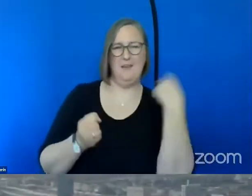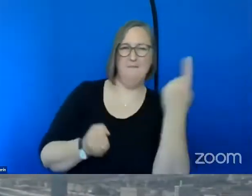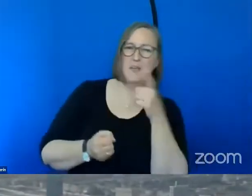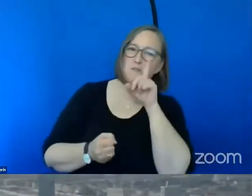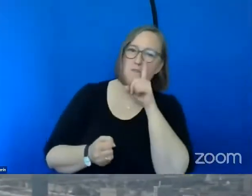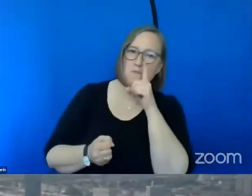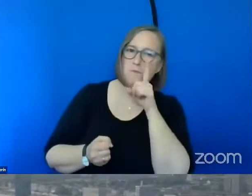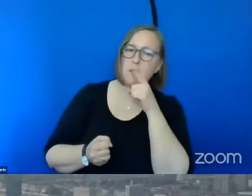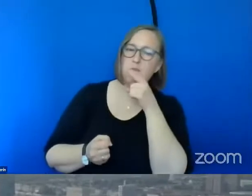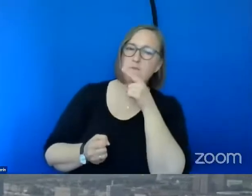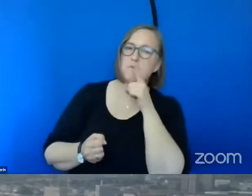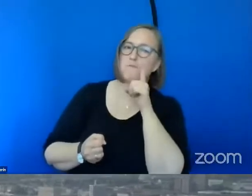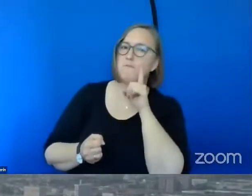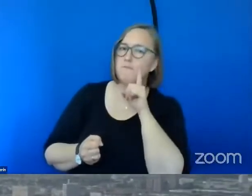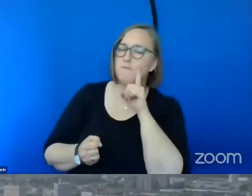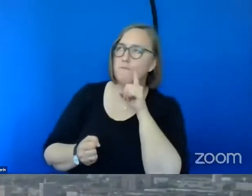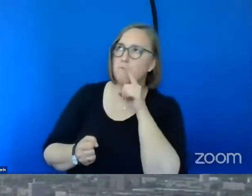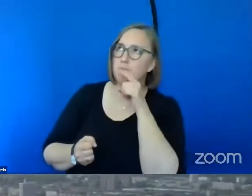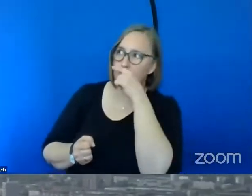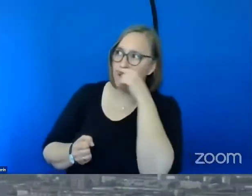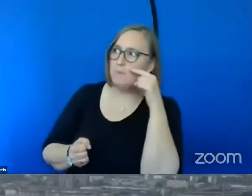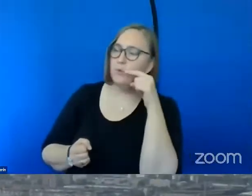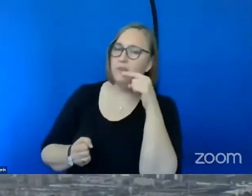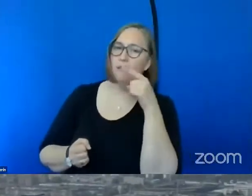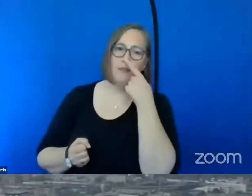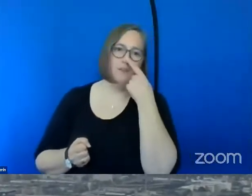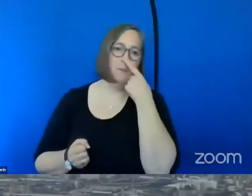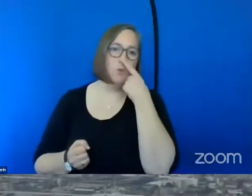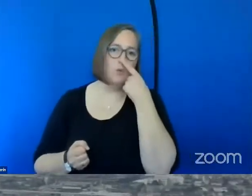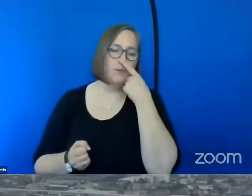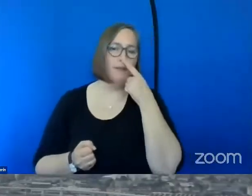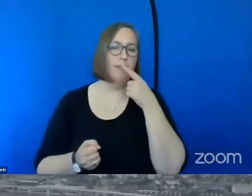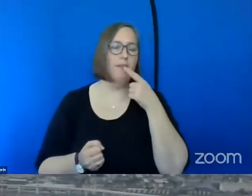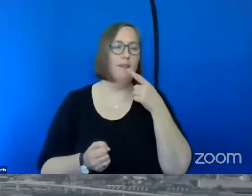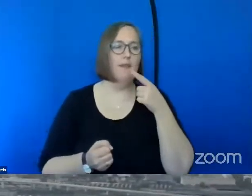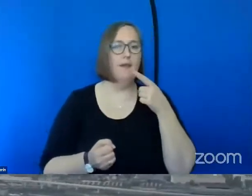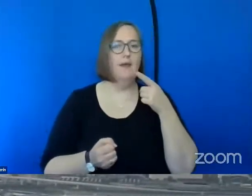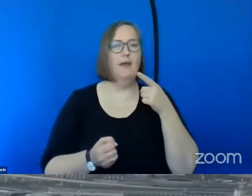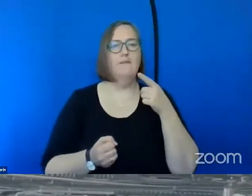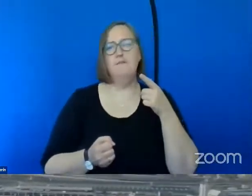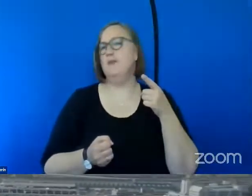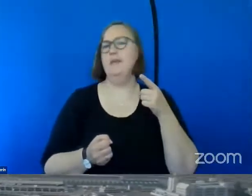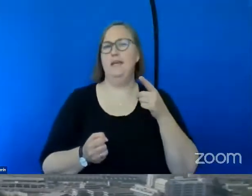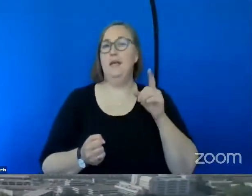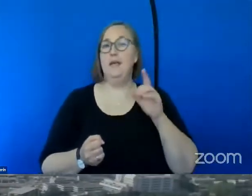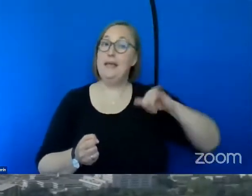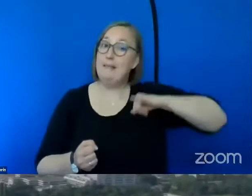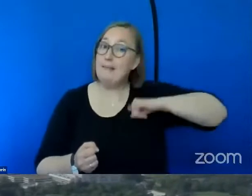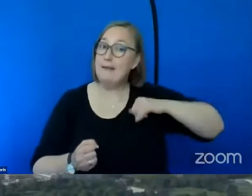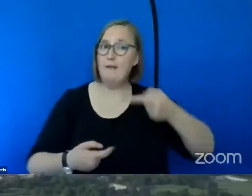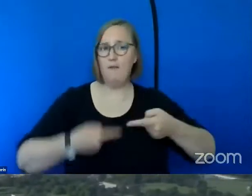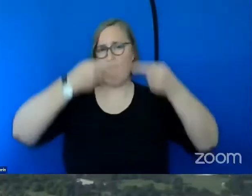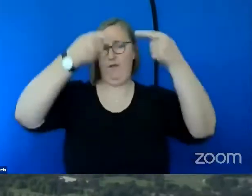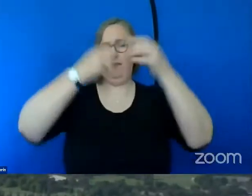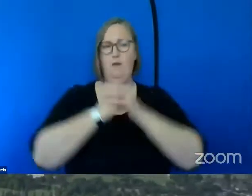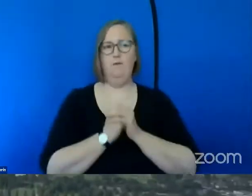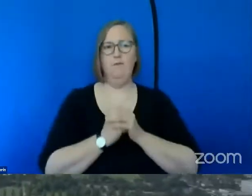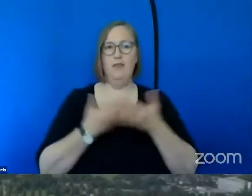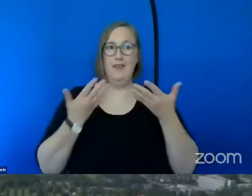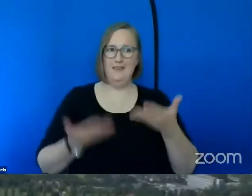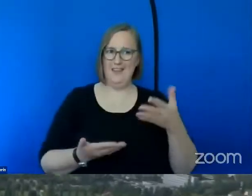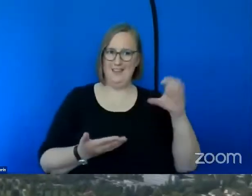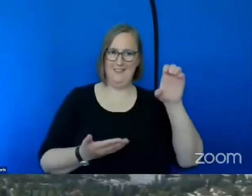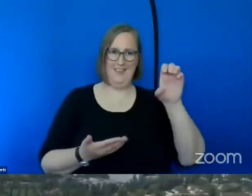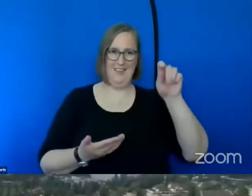at the ETH of Zurich. It's a magnificent facility looking down on the city of Zurich, but it is